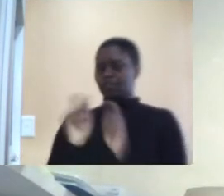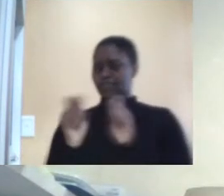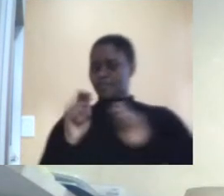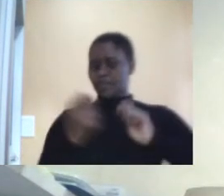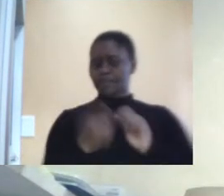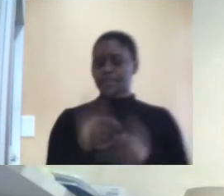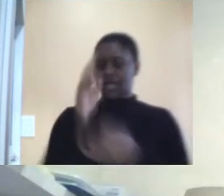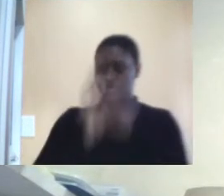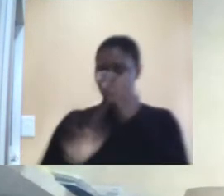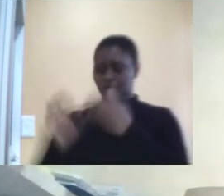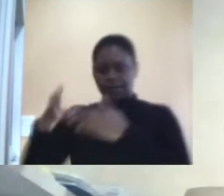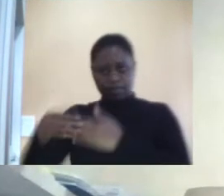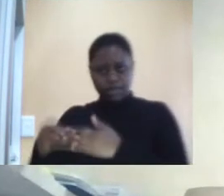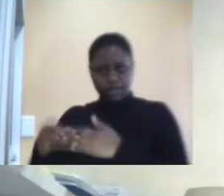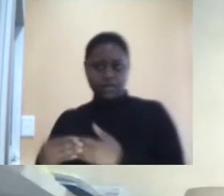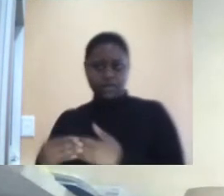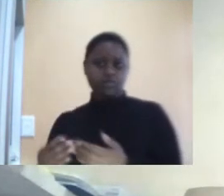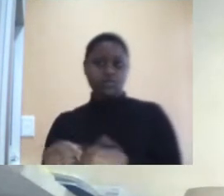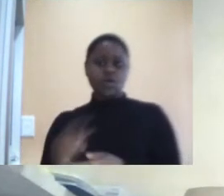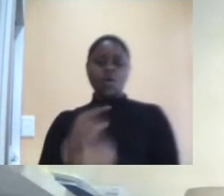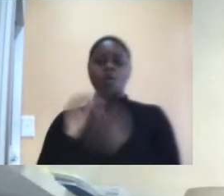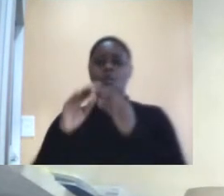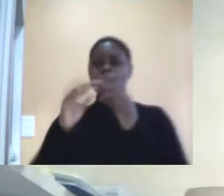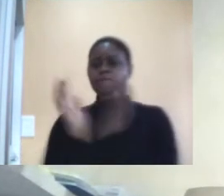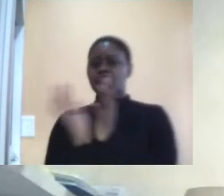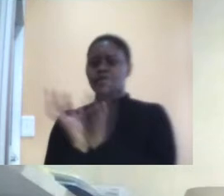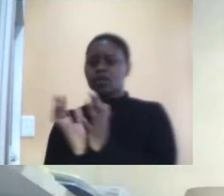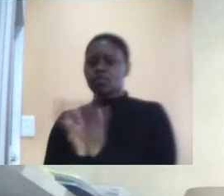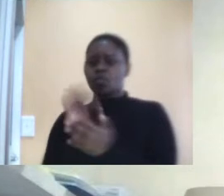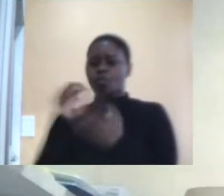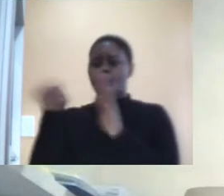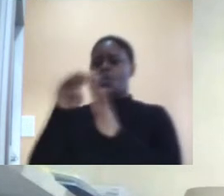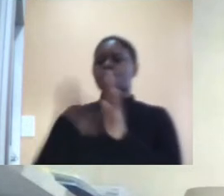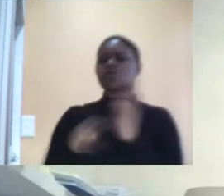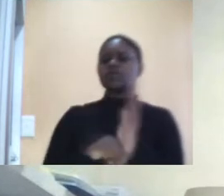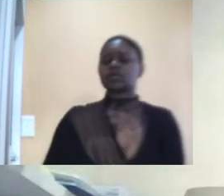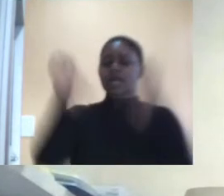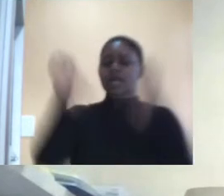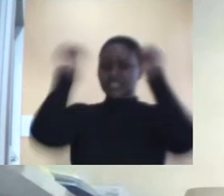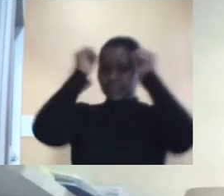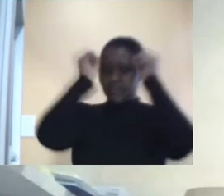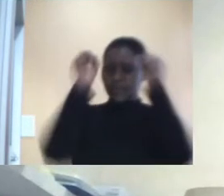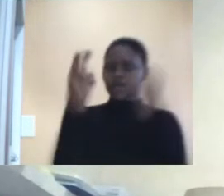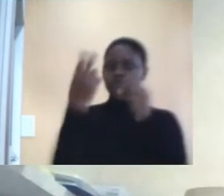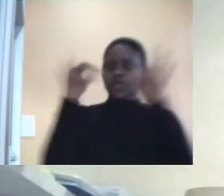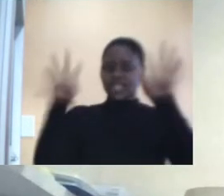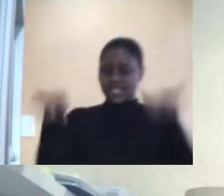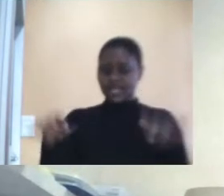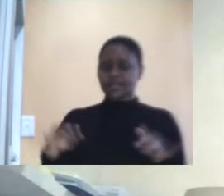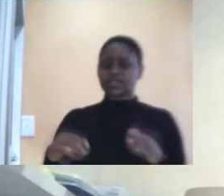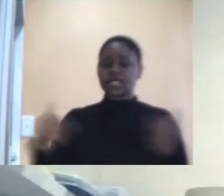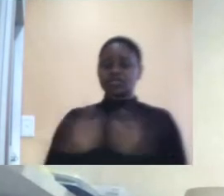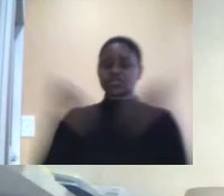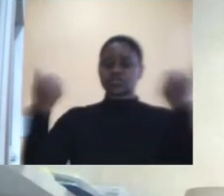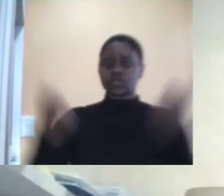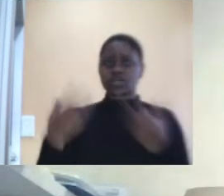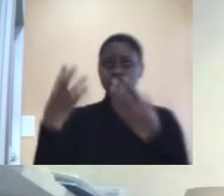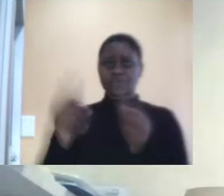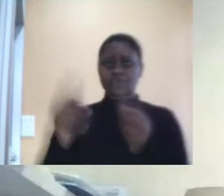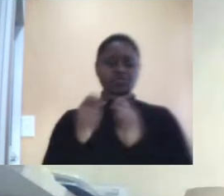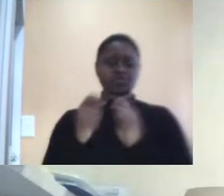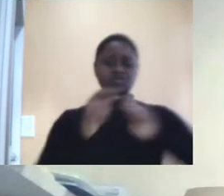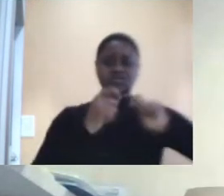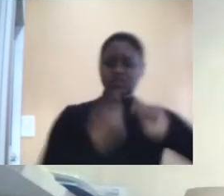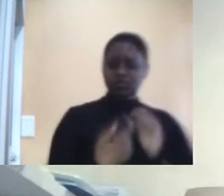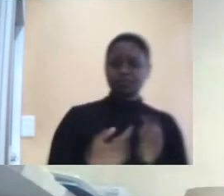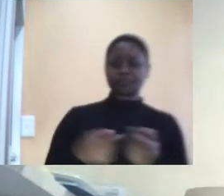Honourable members, the National Assembly dealt with the One Household, One Hectare program in September 2019. And the challenges are climate change,